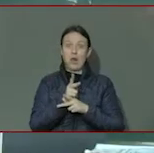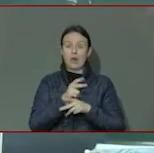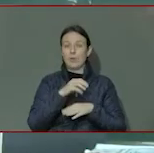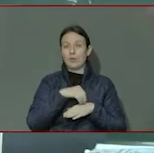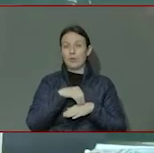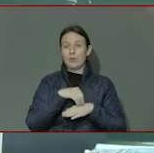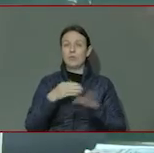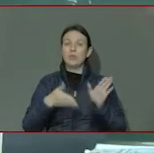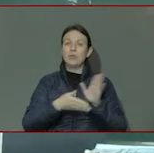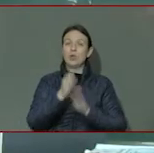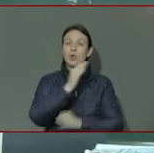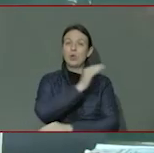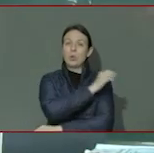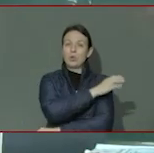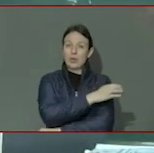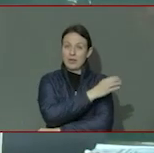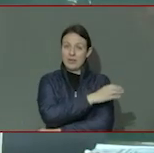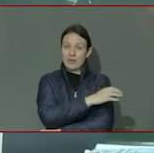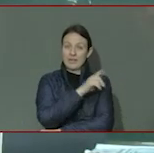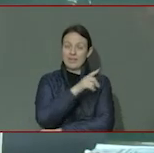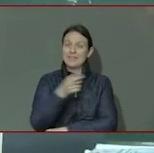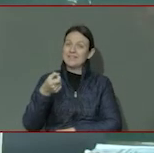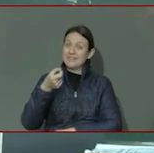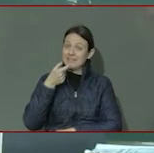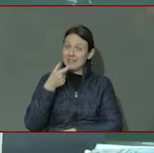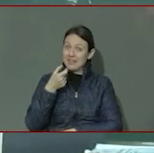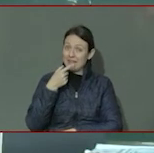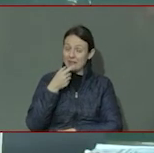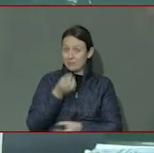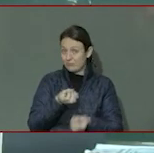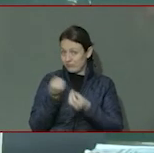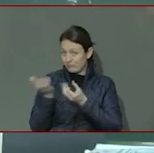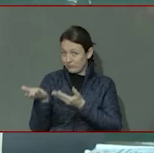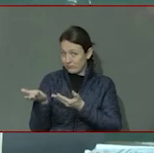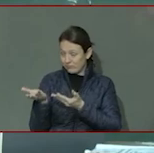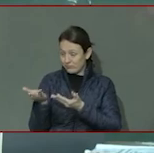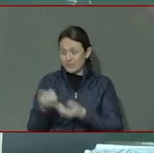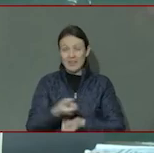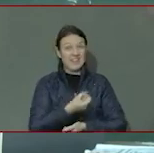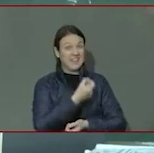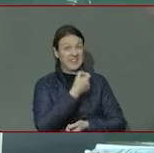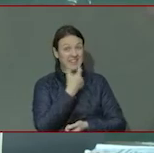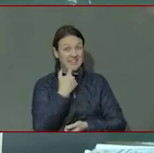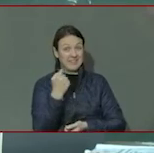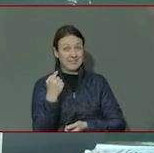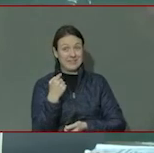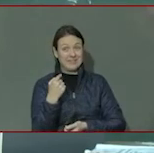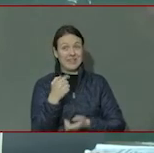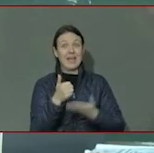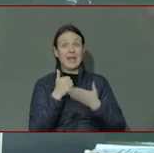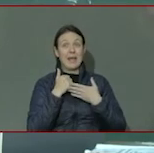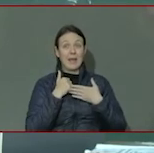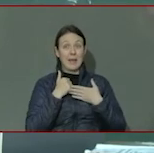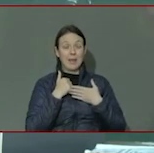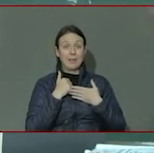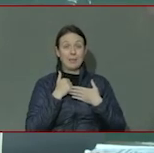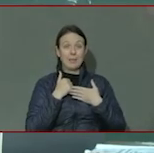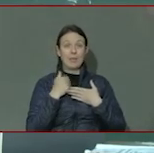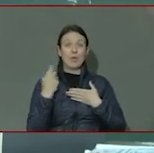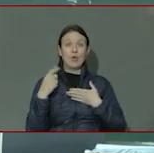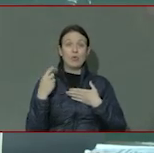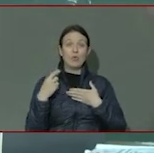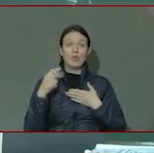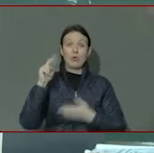clinic and they give them a tablet. And that tablet, you know what the tablet will do for them in their nephrons of